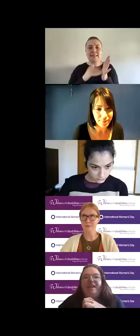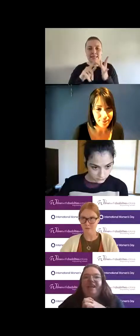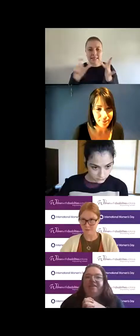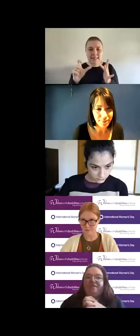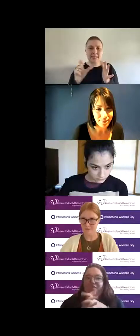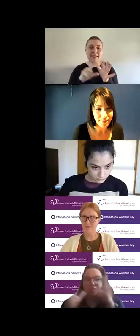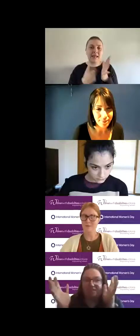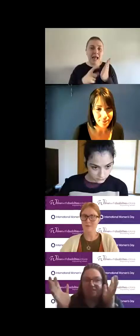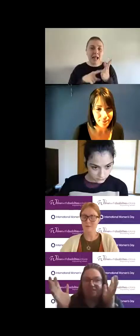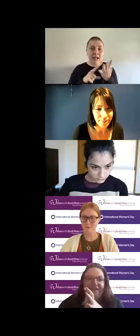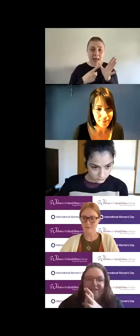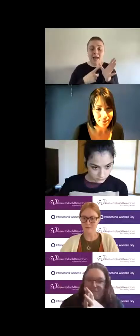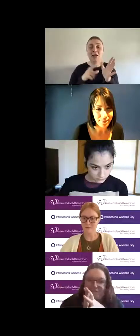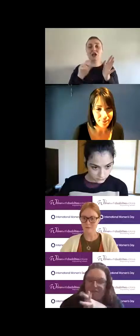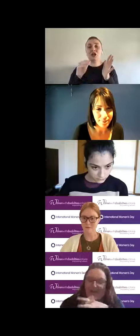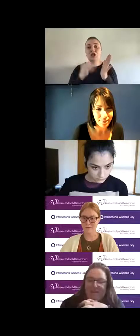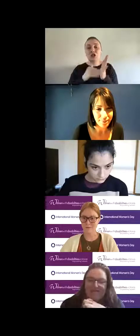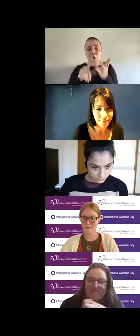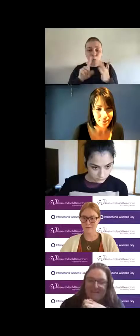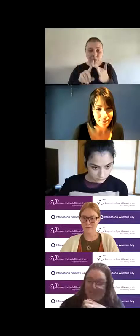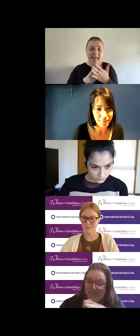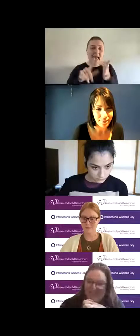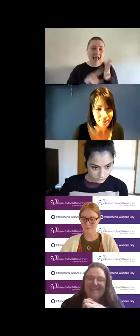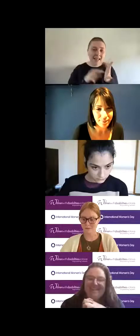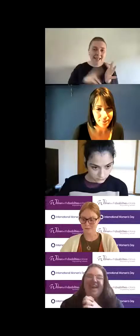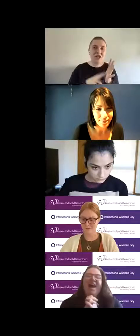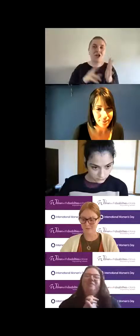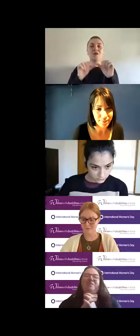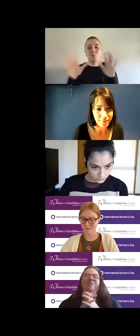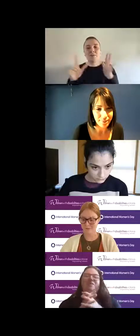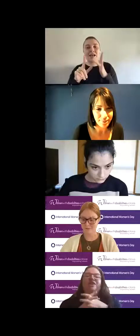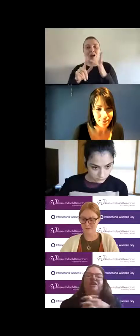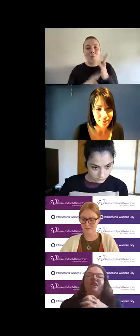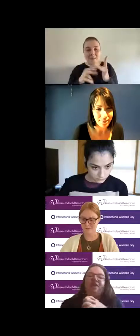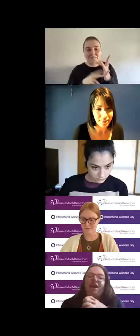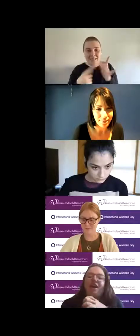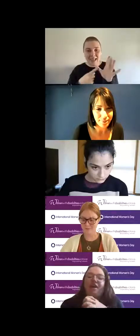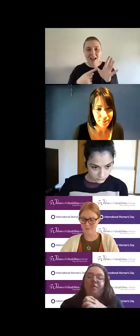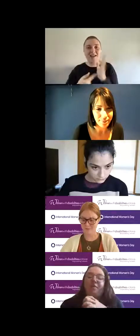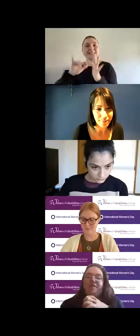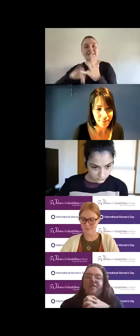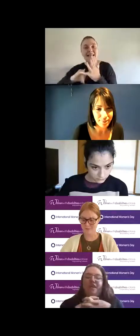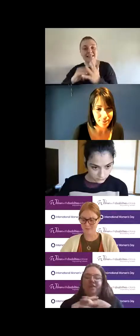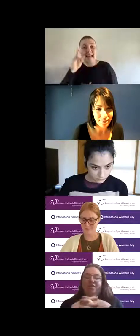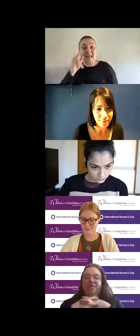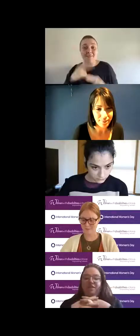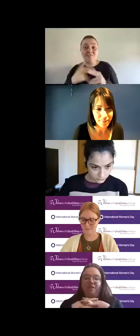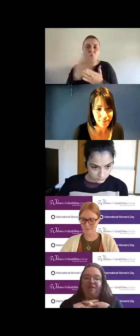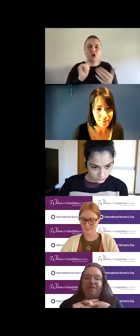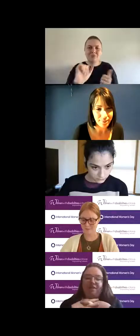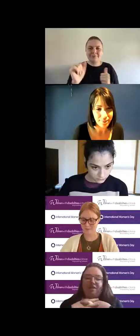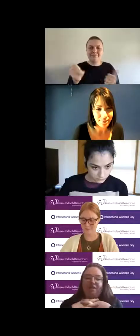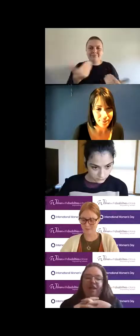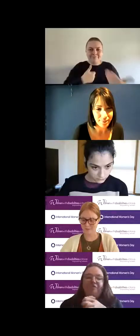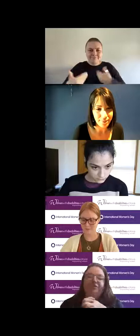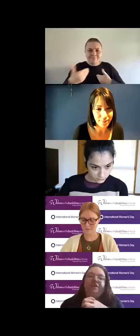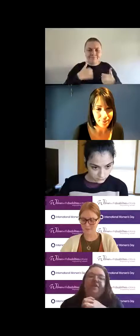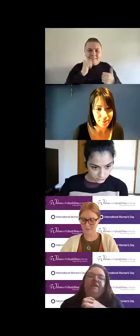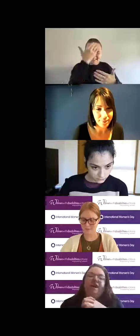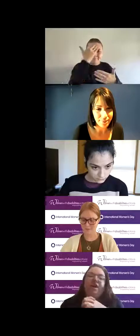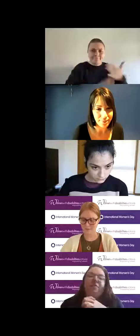Helen and of course Olivia and Tess again for sharing parts of their lived experience and their